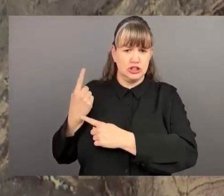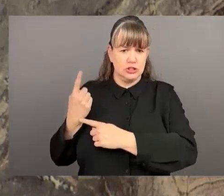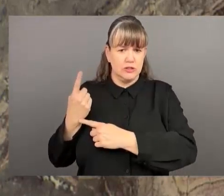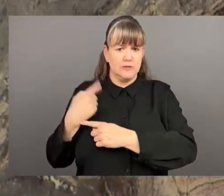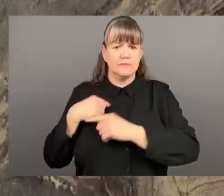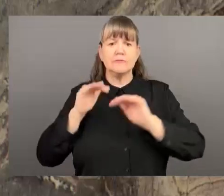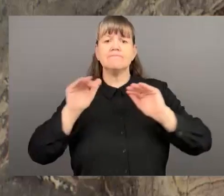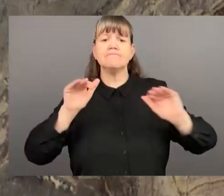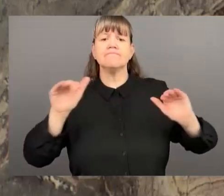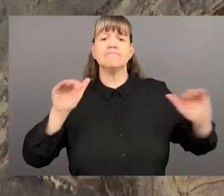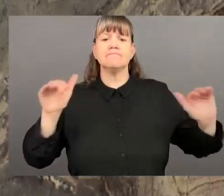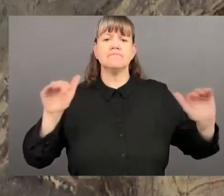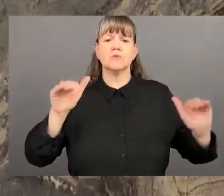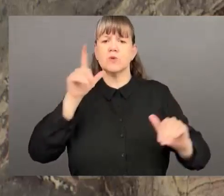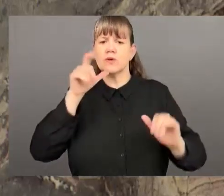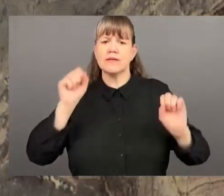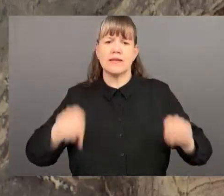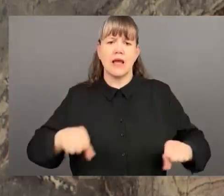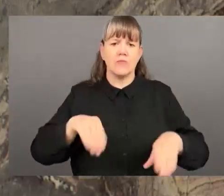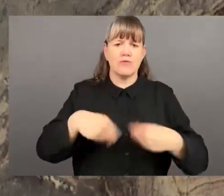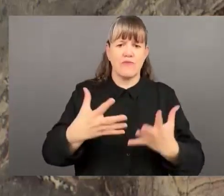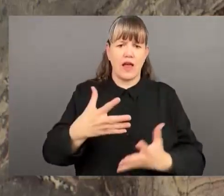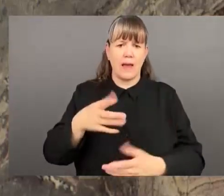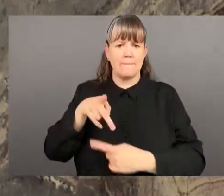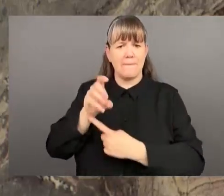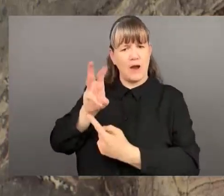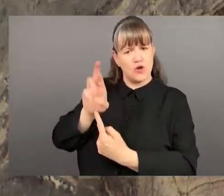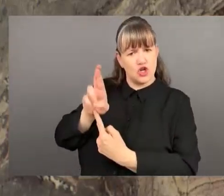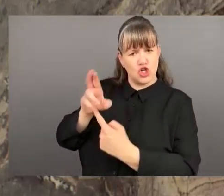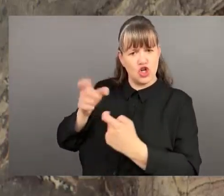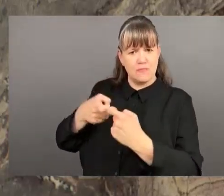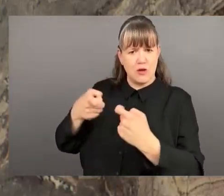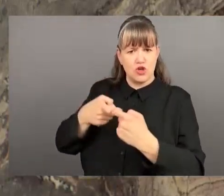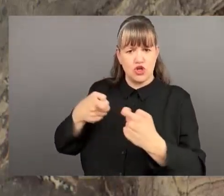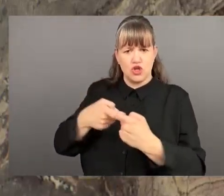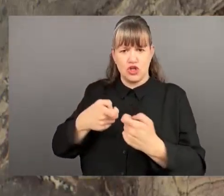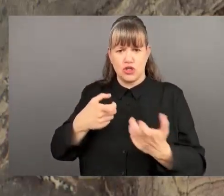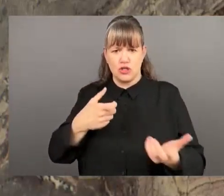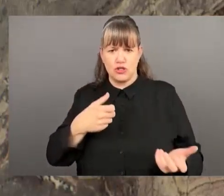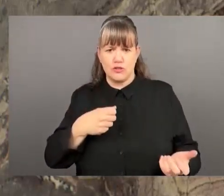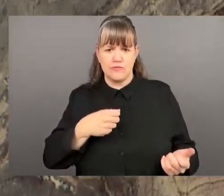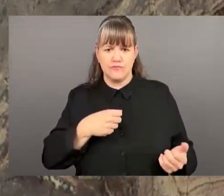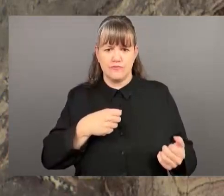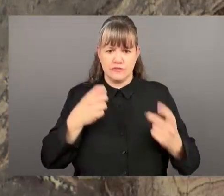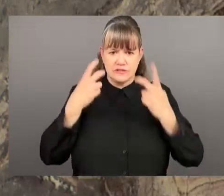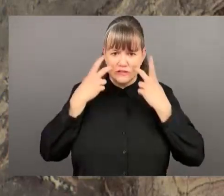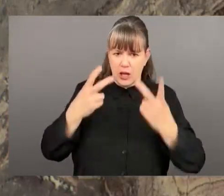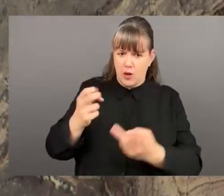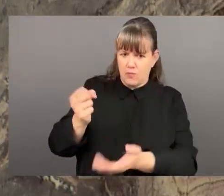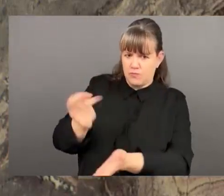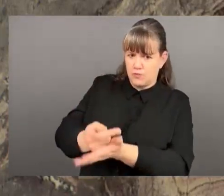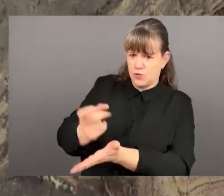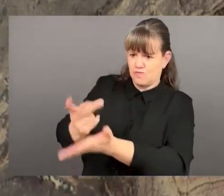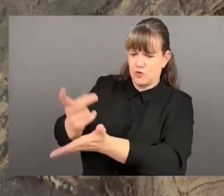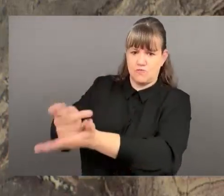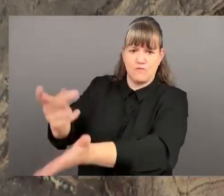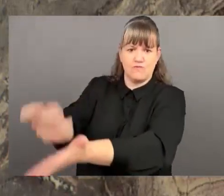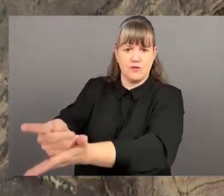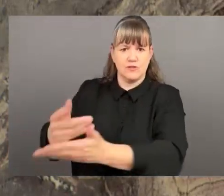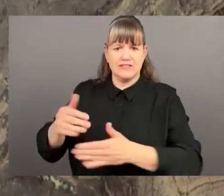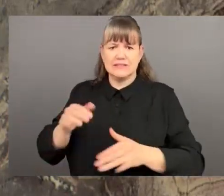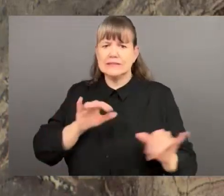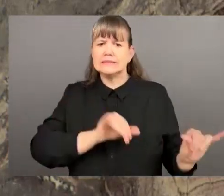approved by the government, at a size equivalent to Site C, 10 renewable energy projects. And we are